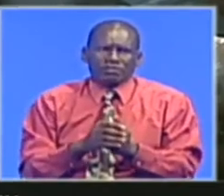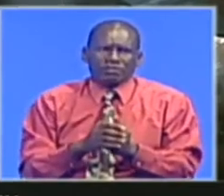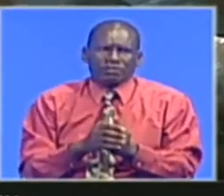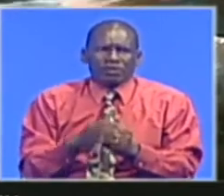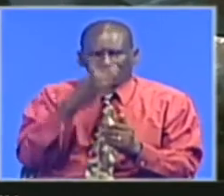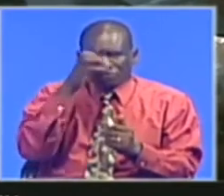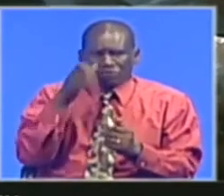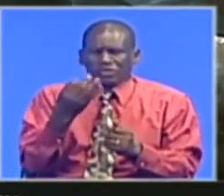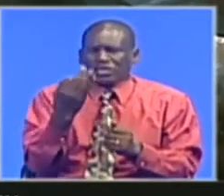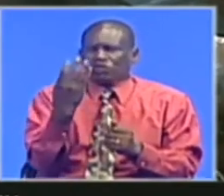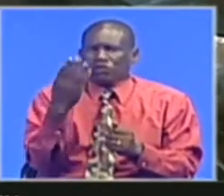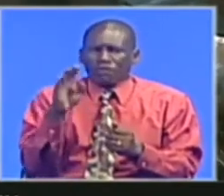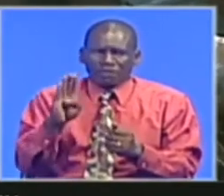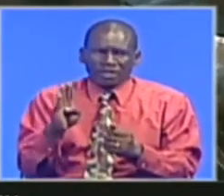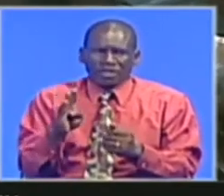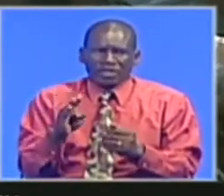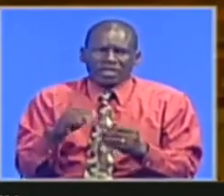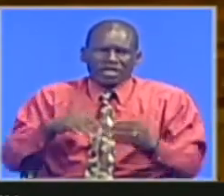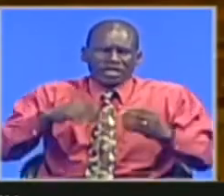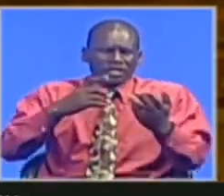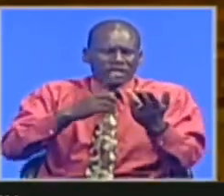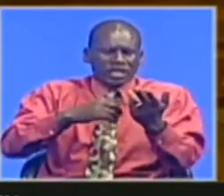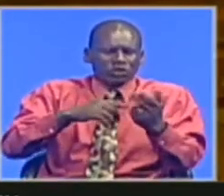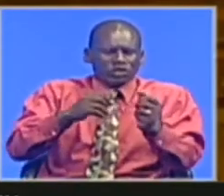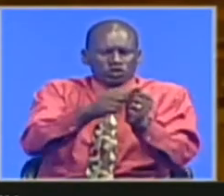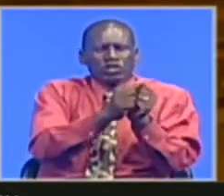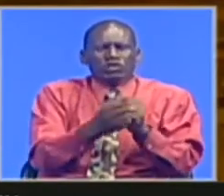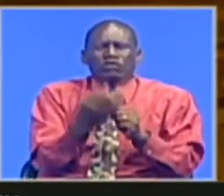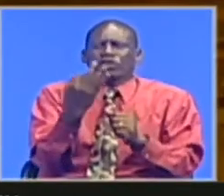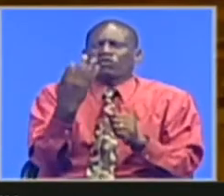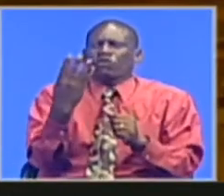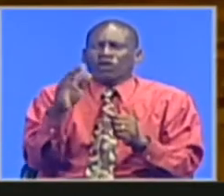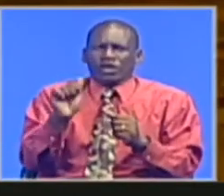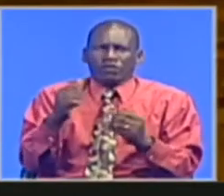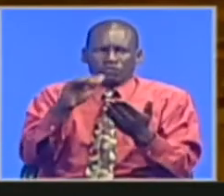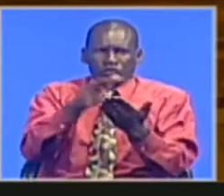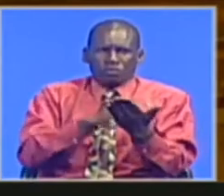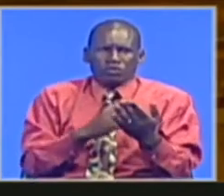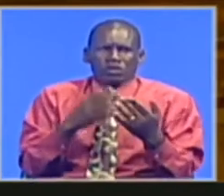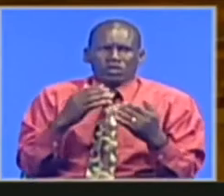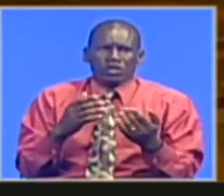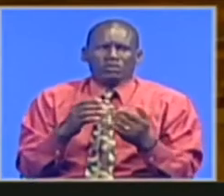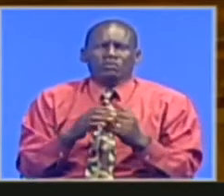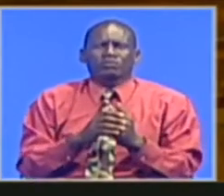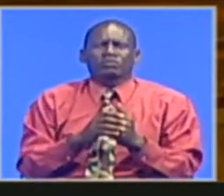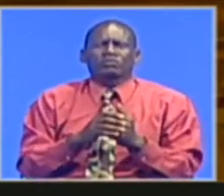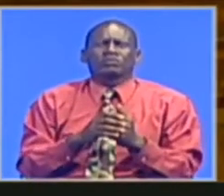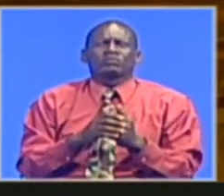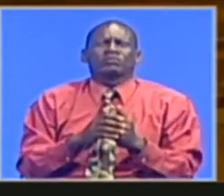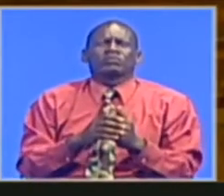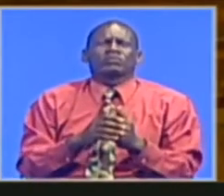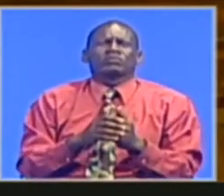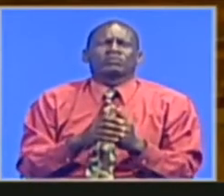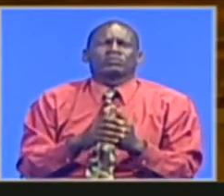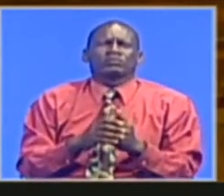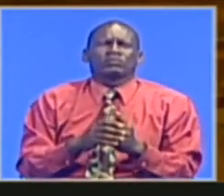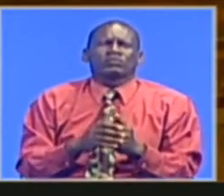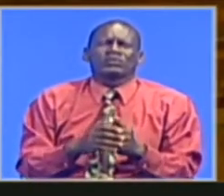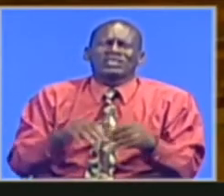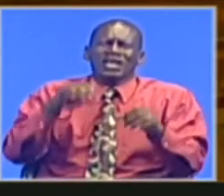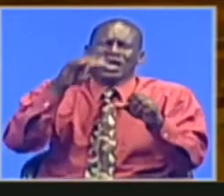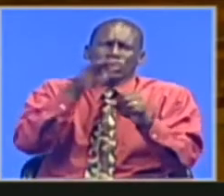because 34B is the aggregate of 34A. They've asked for it, my lord. A lot